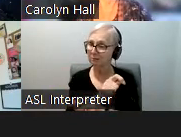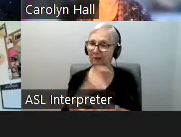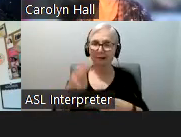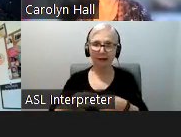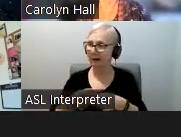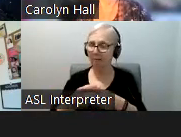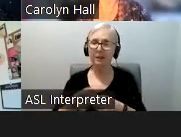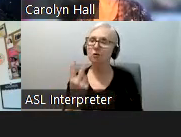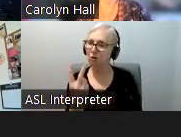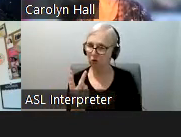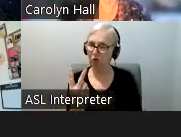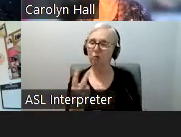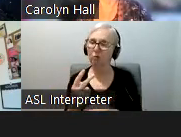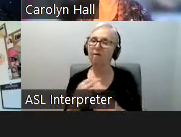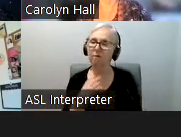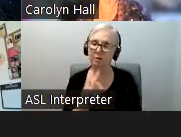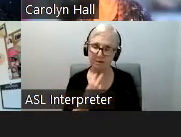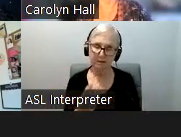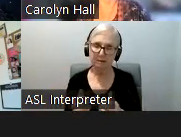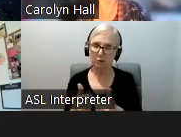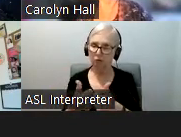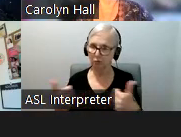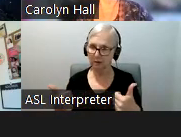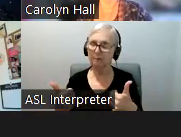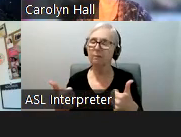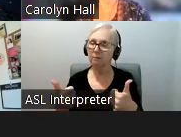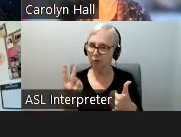there. And back to you, Tasha. Thanks for that